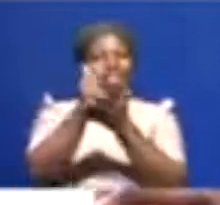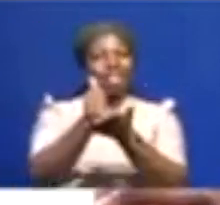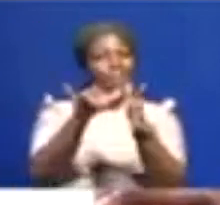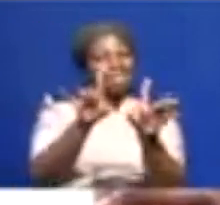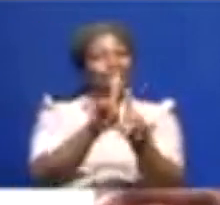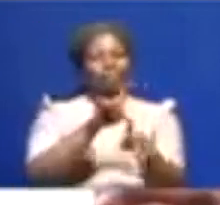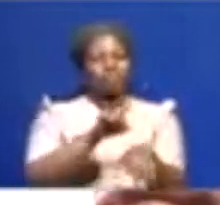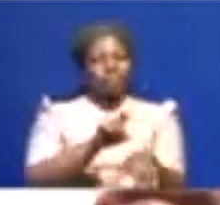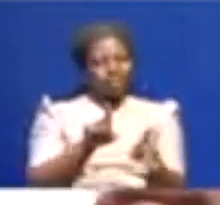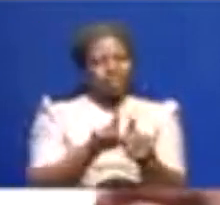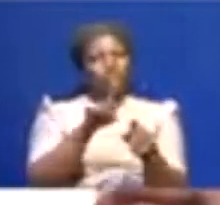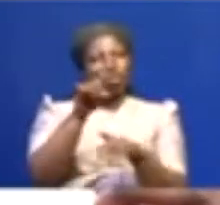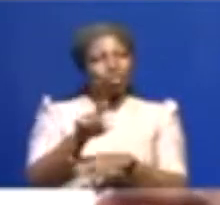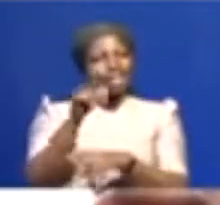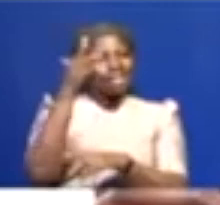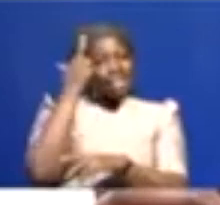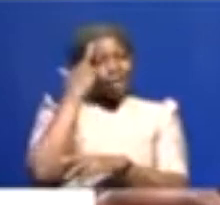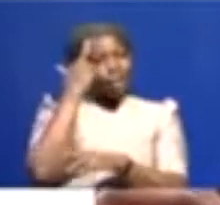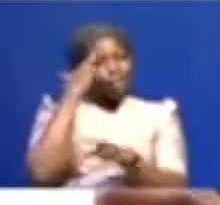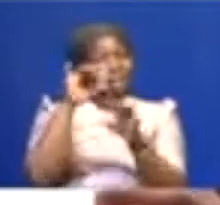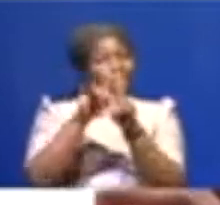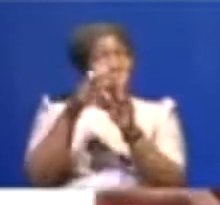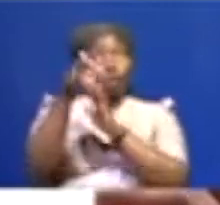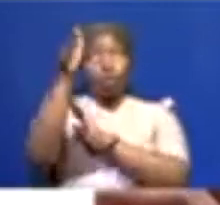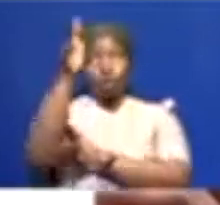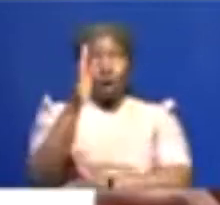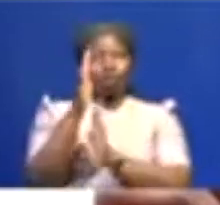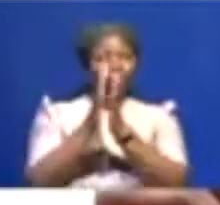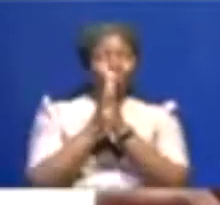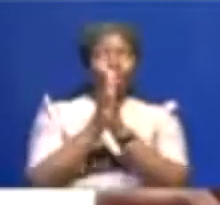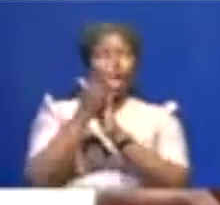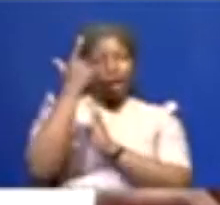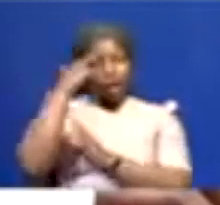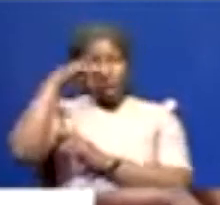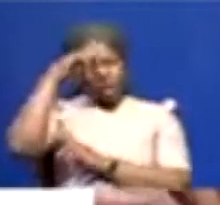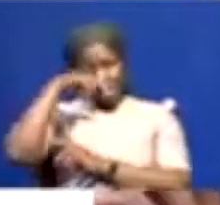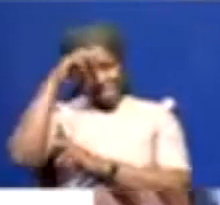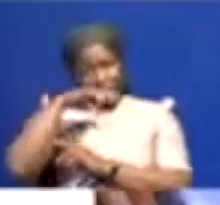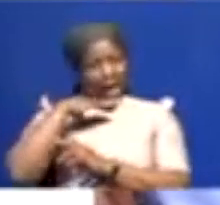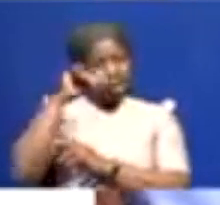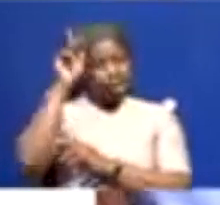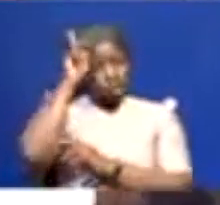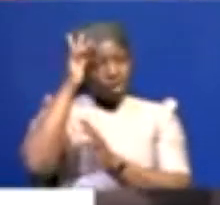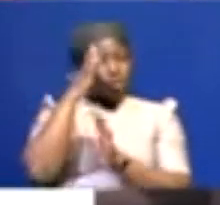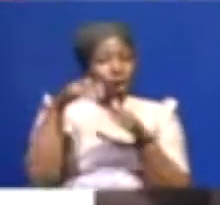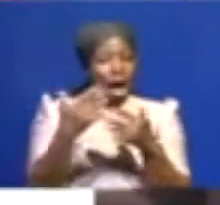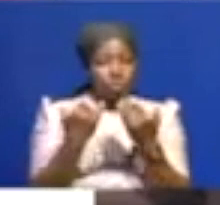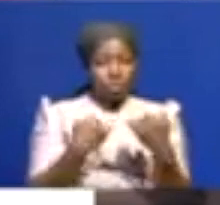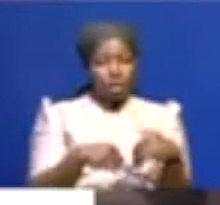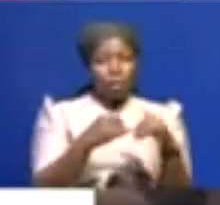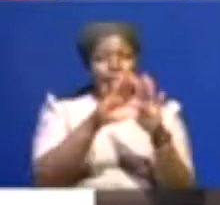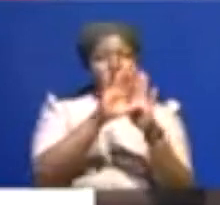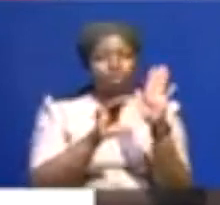pale akumbuke Mwenyezi Mungu huyo amsaidie ampe hekima na maarifa ajue jinsi ya kutekeleza katiba nchini Kenya. The devolution